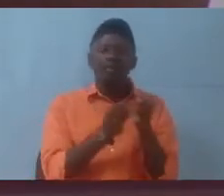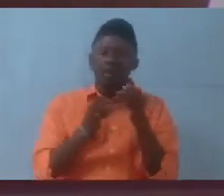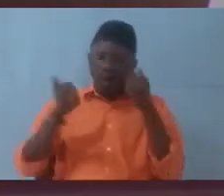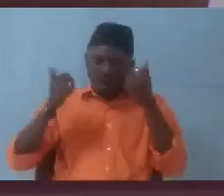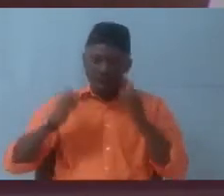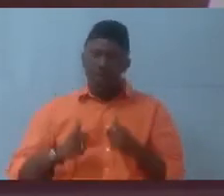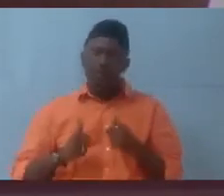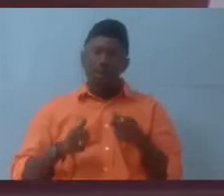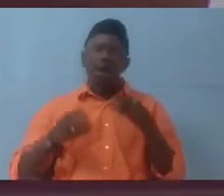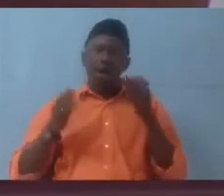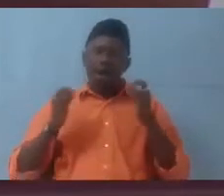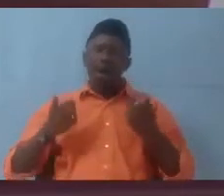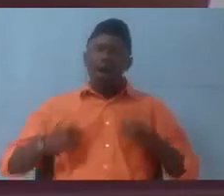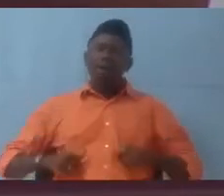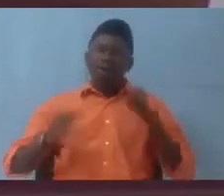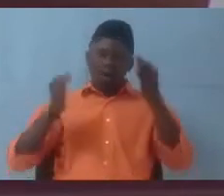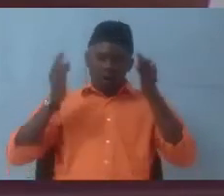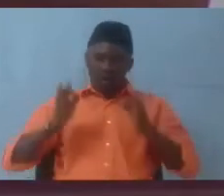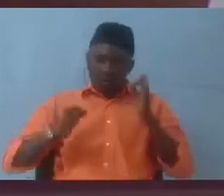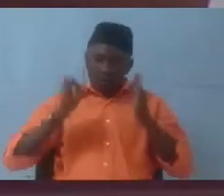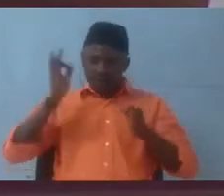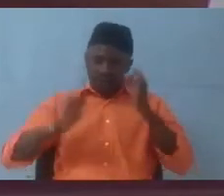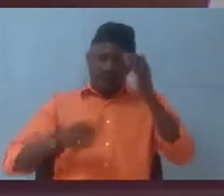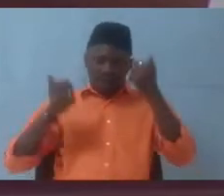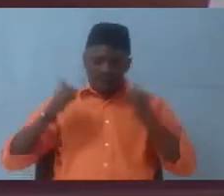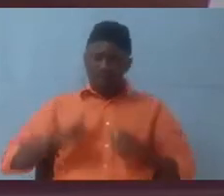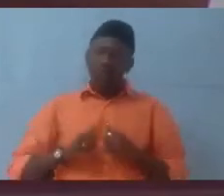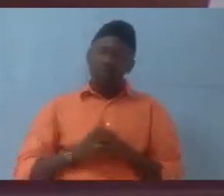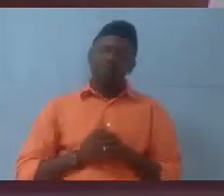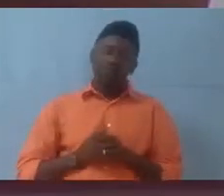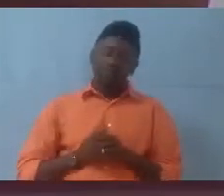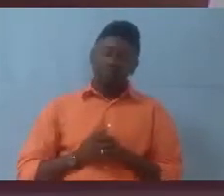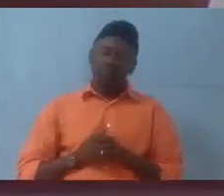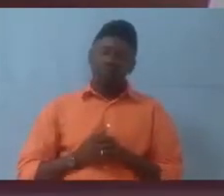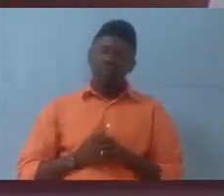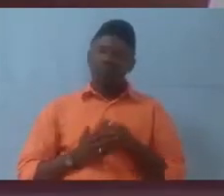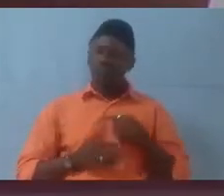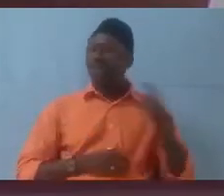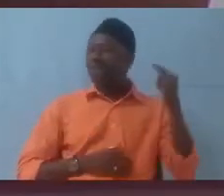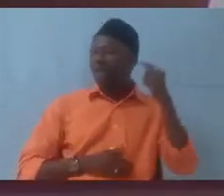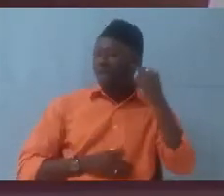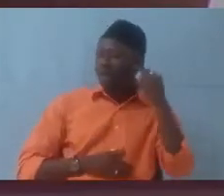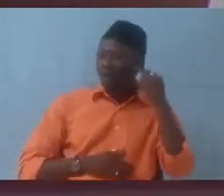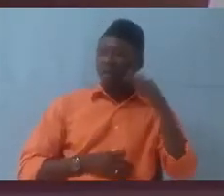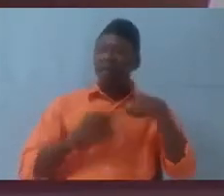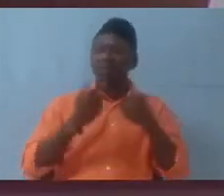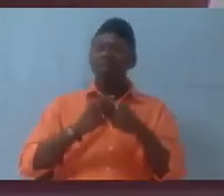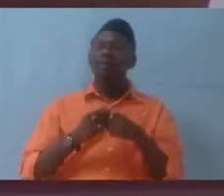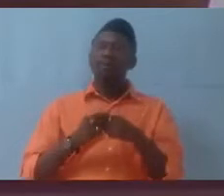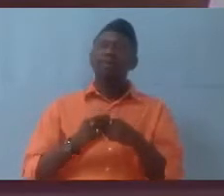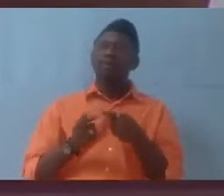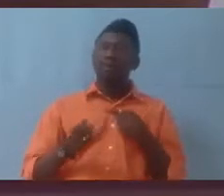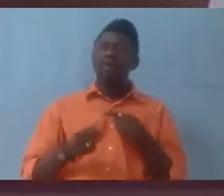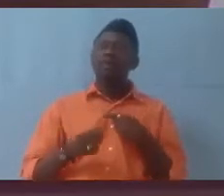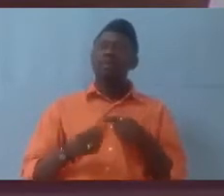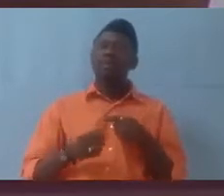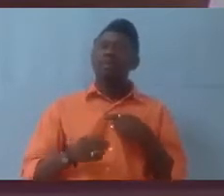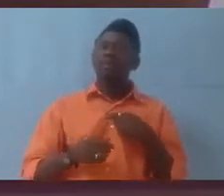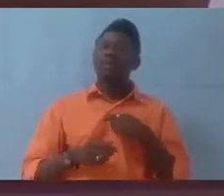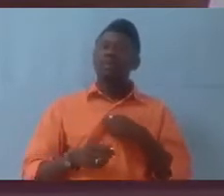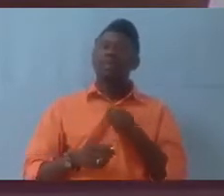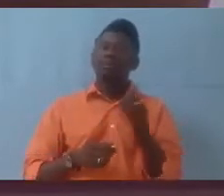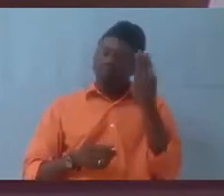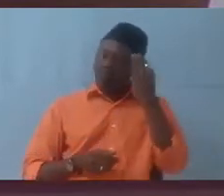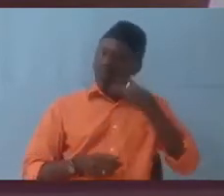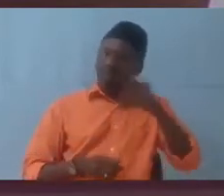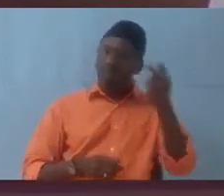nga égalé mbir momu. And hearing about the charge on rash and or negligent act causing death. Ak li nga